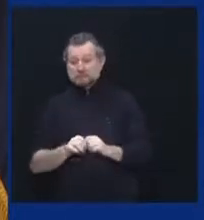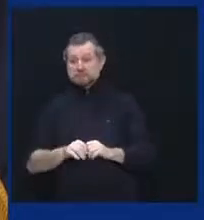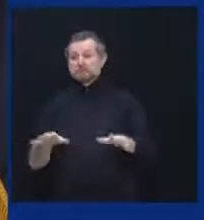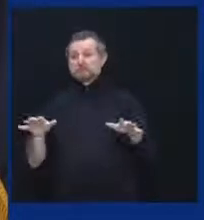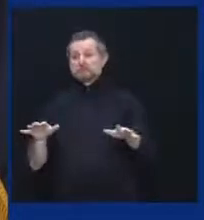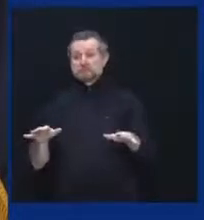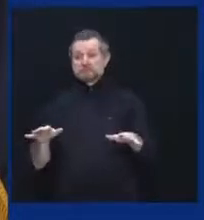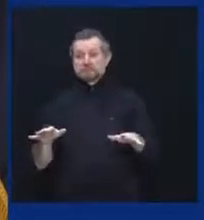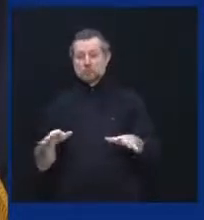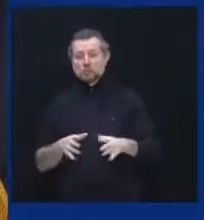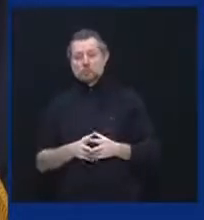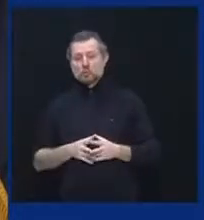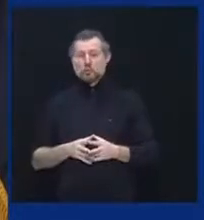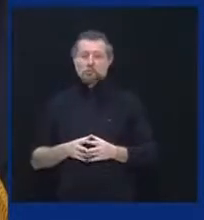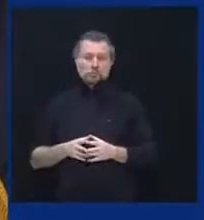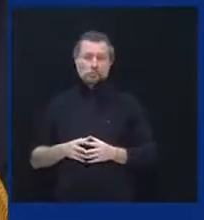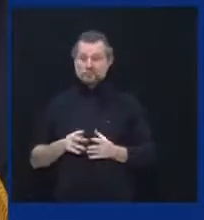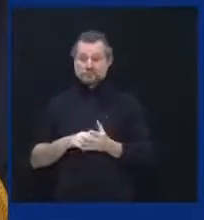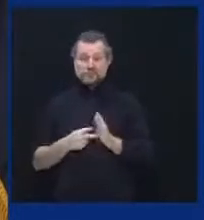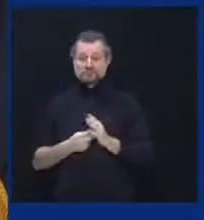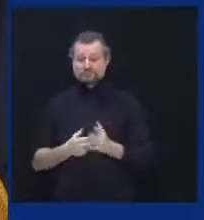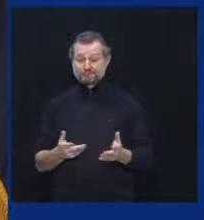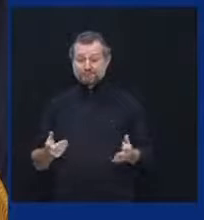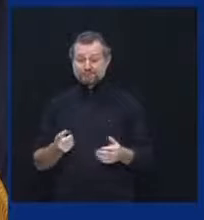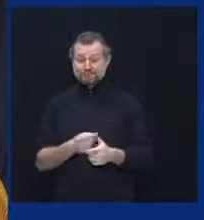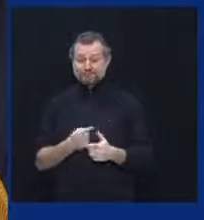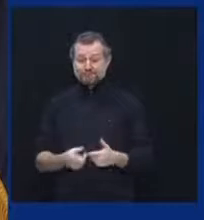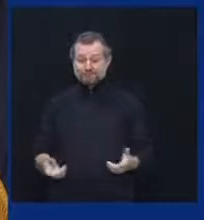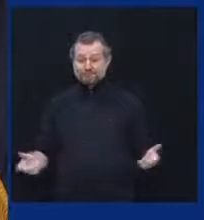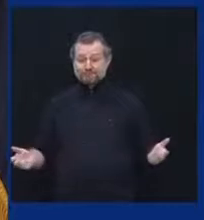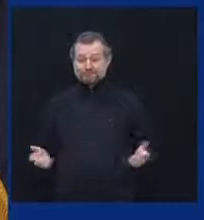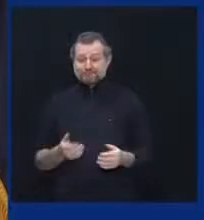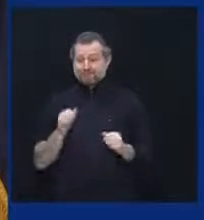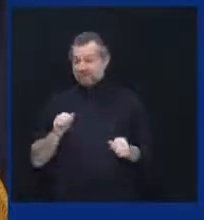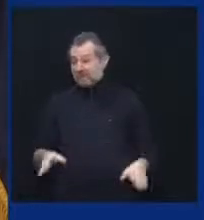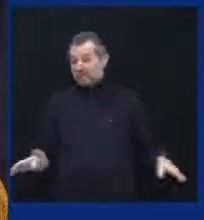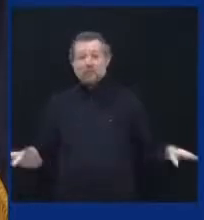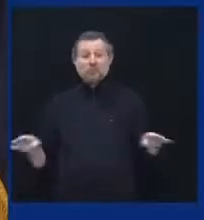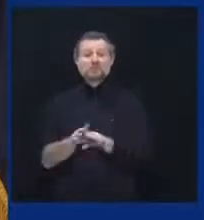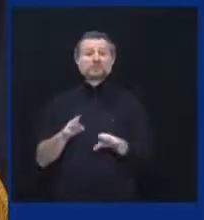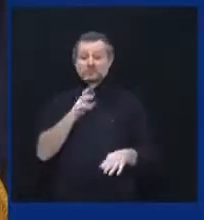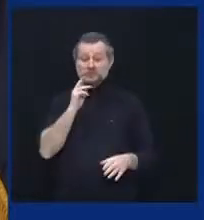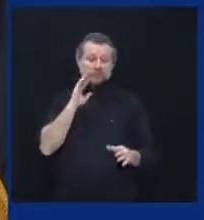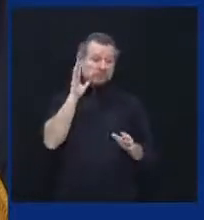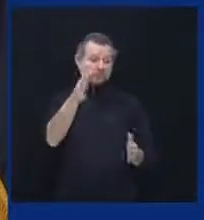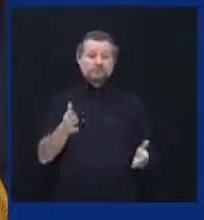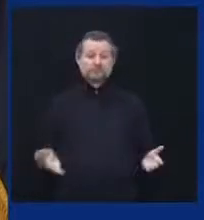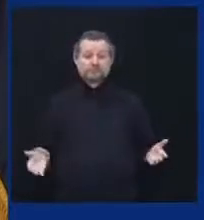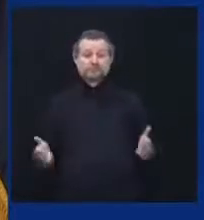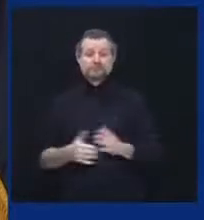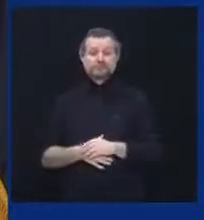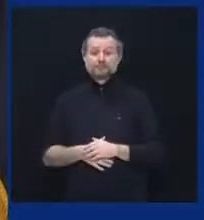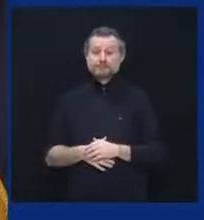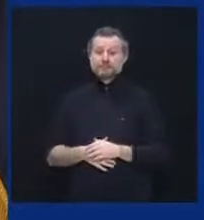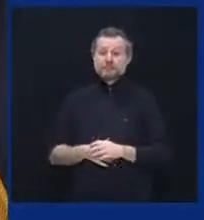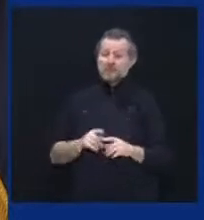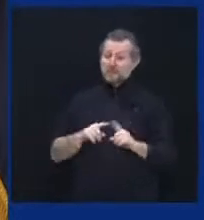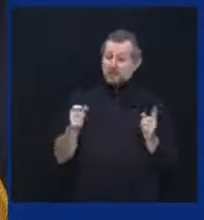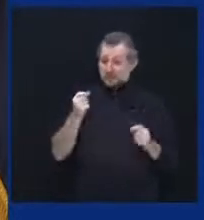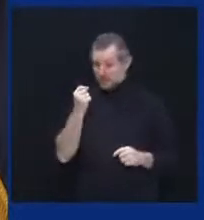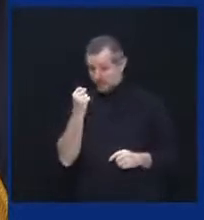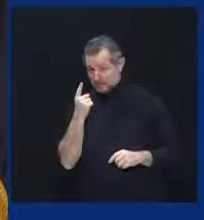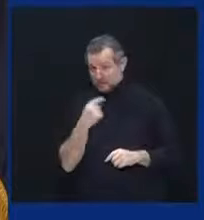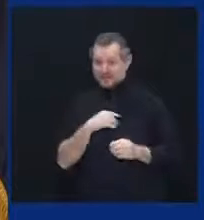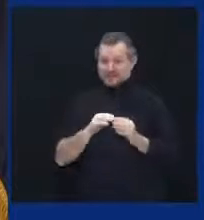scene, then we'll have the opposite problem statewide. But if the numbers